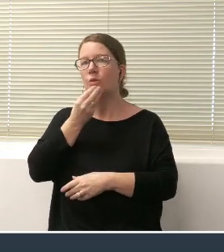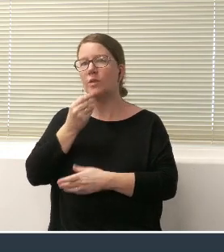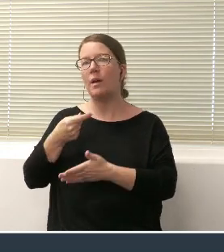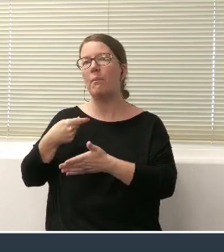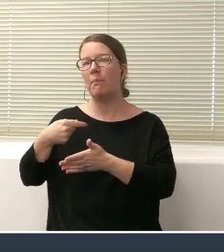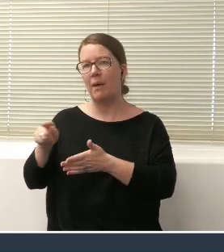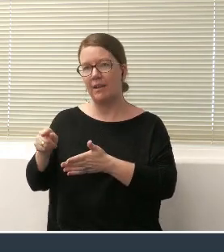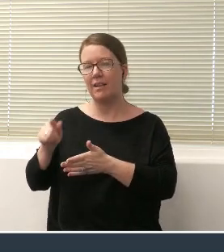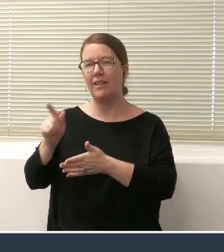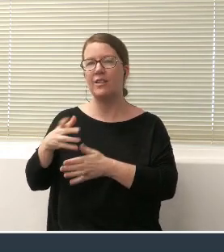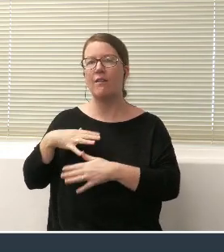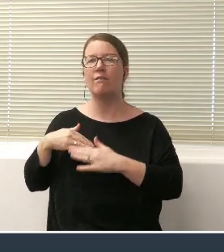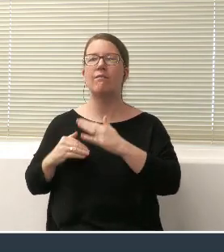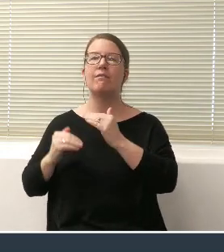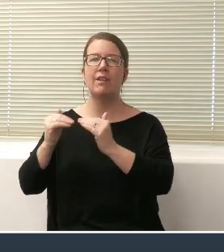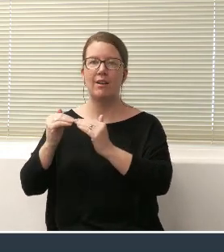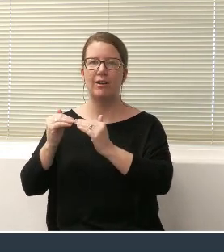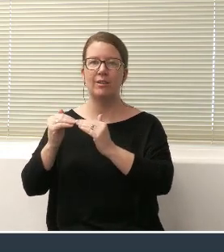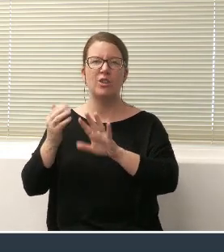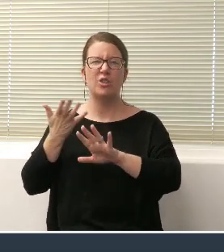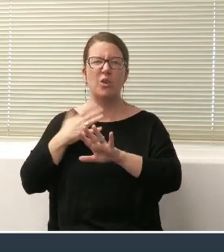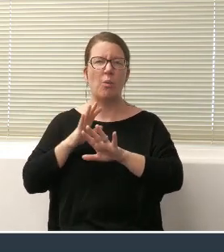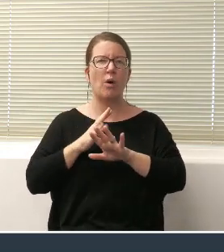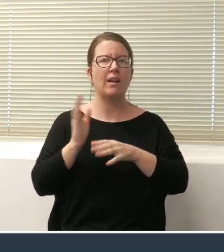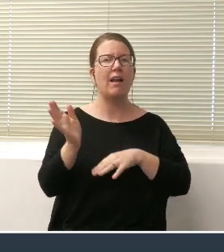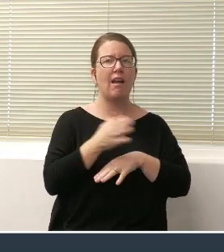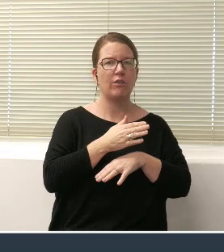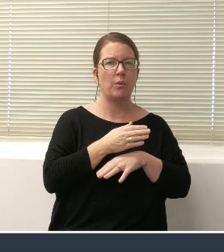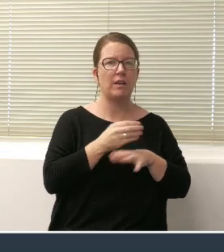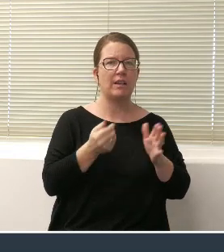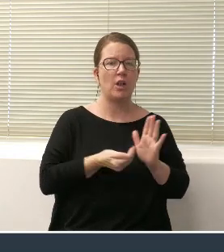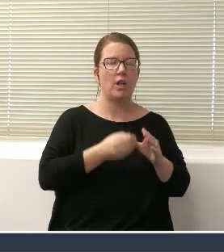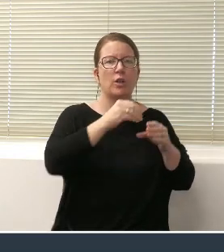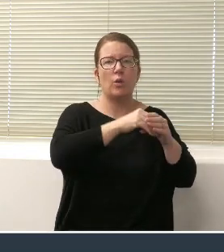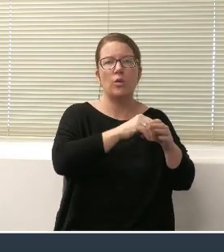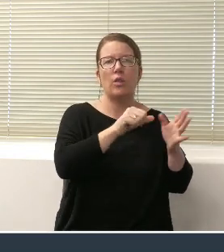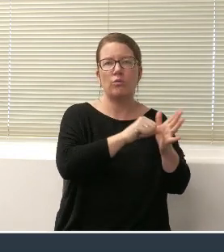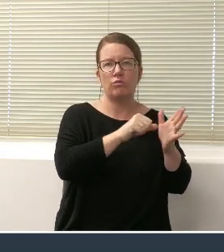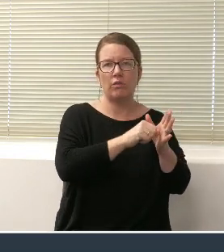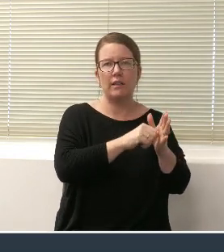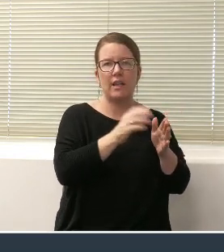it's more fair than putting it onto everyone. So that was the general feeling we got from reading through. Thank you.